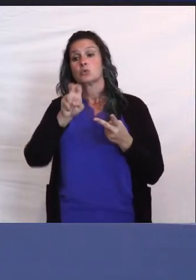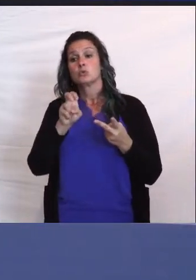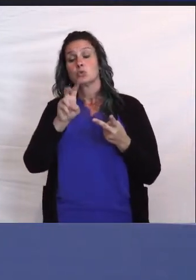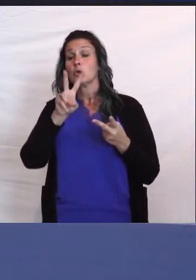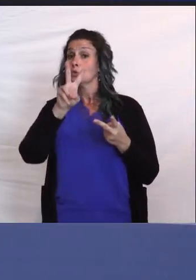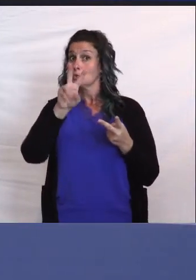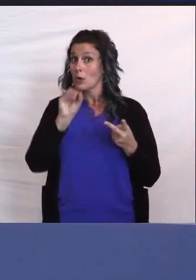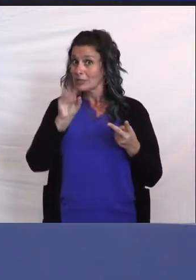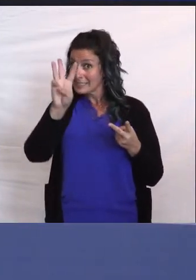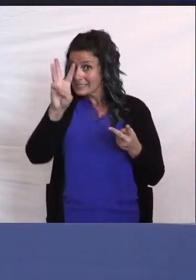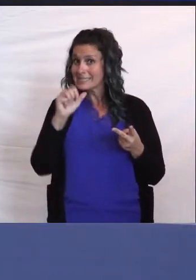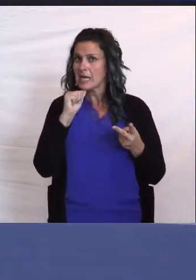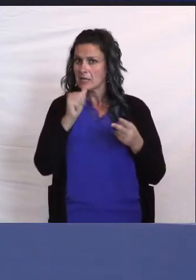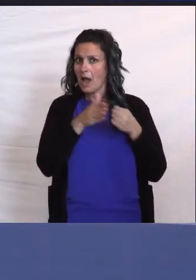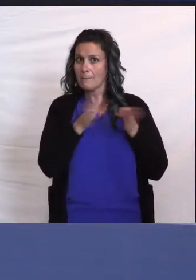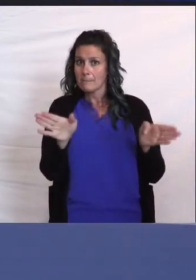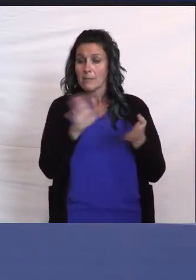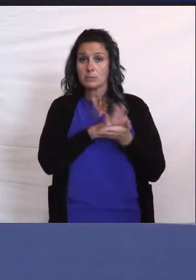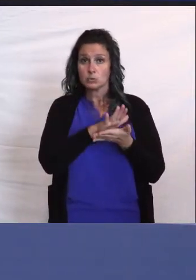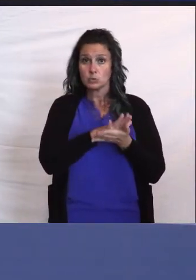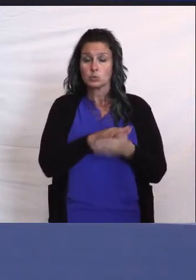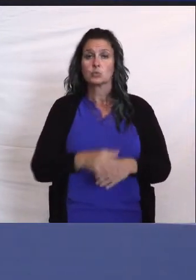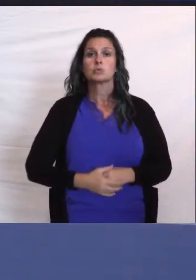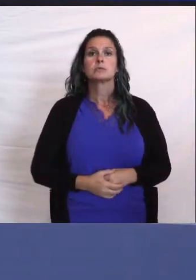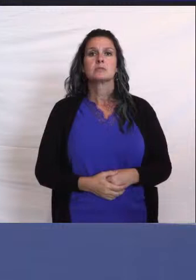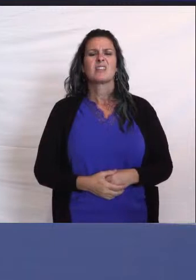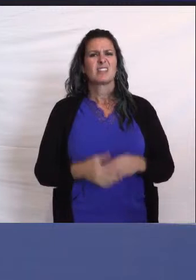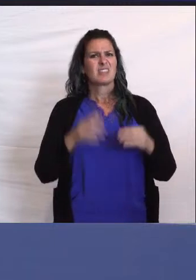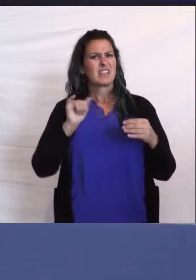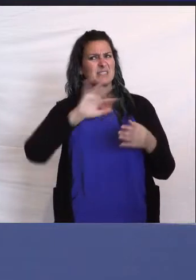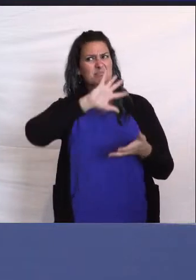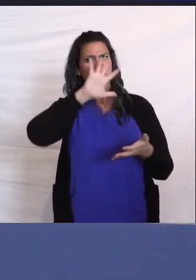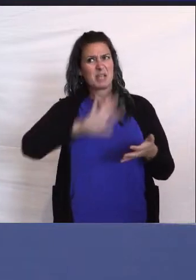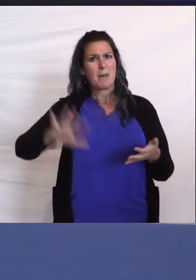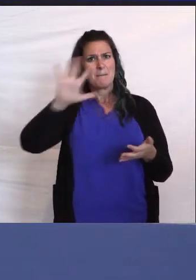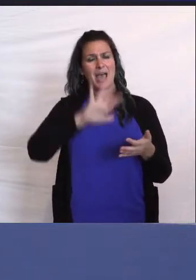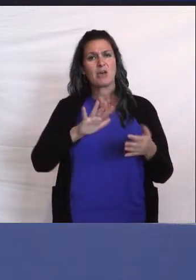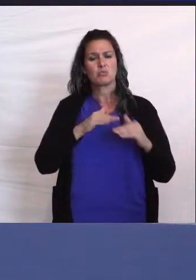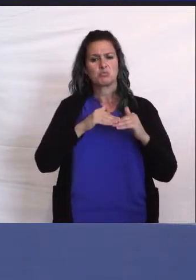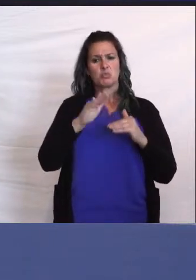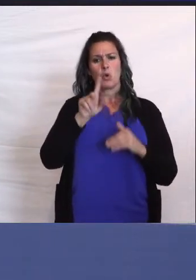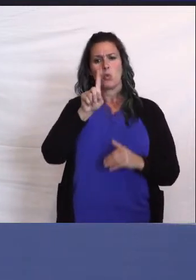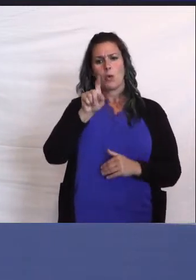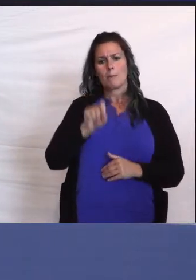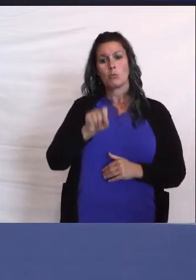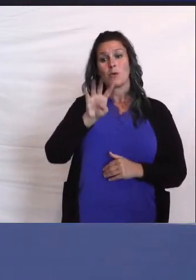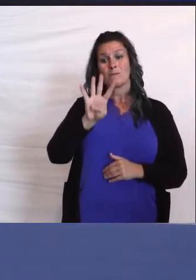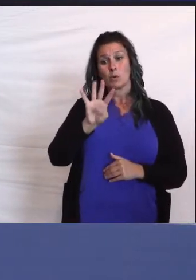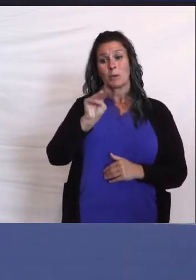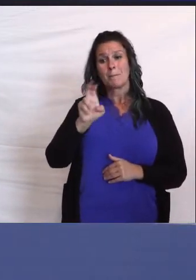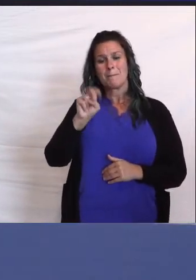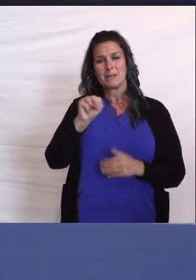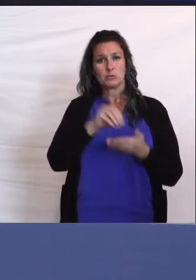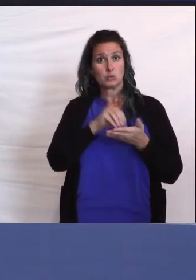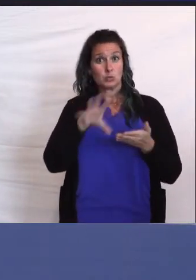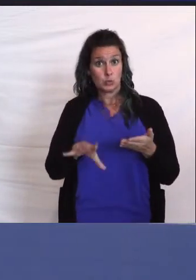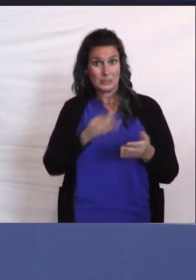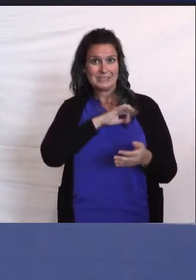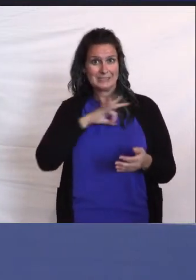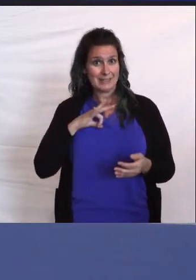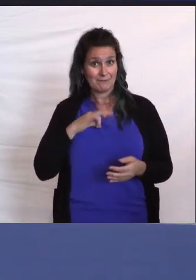206 non-public schools, representing a little over 1.4 million students and